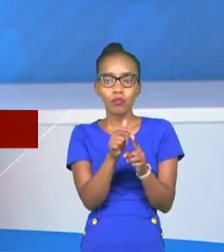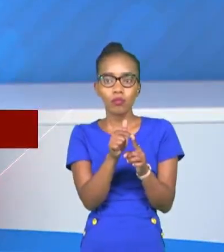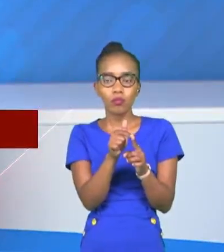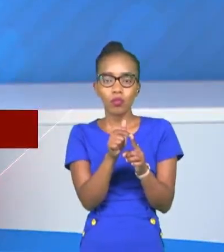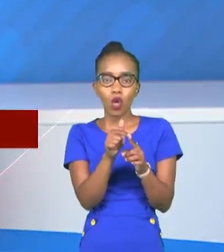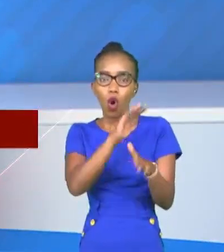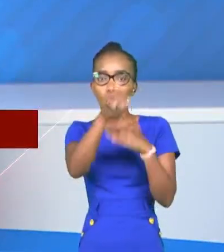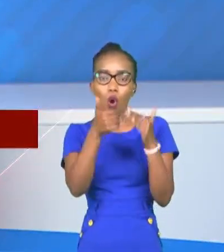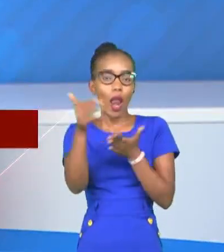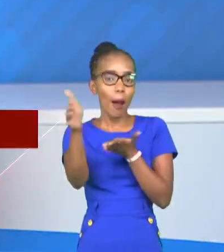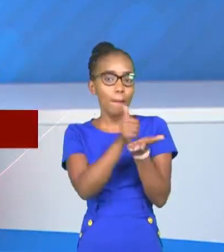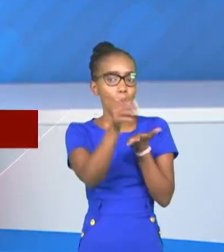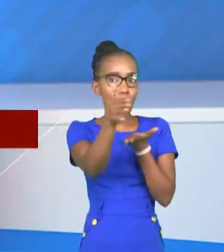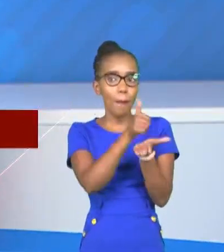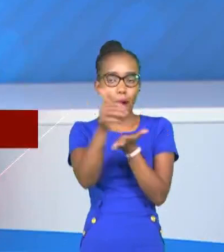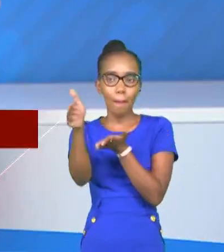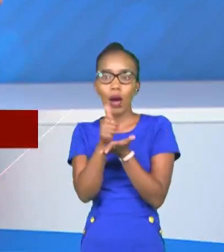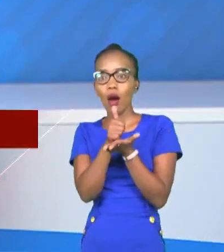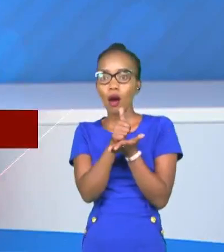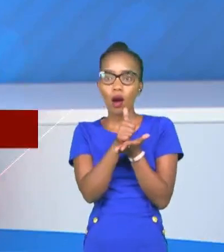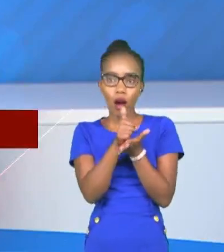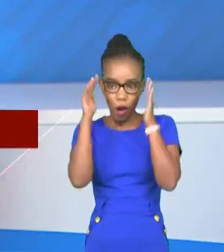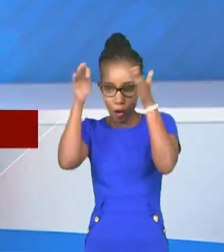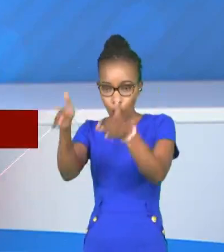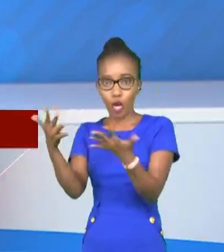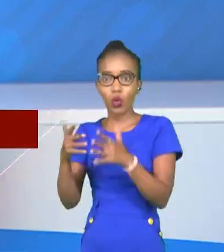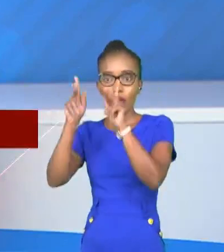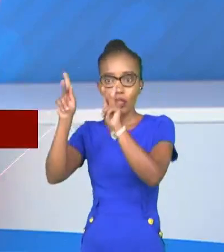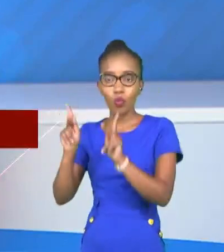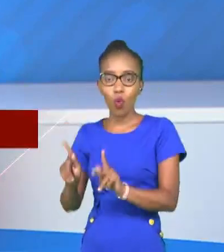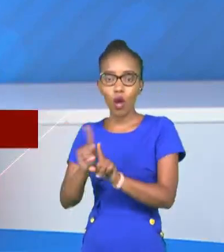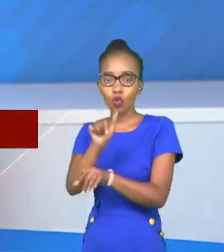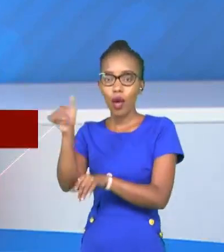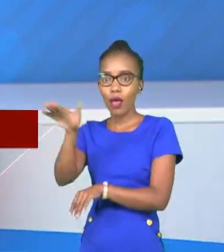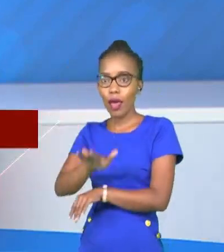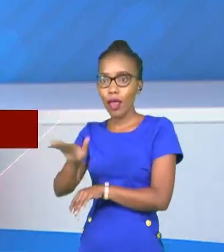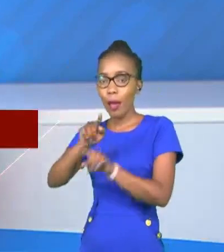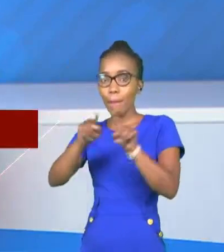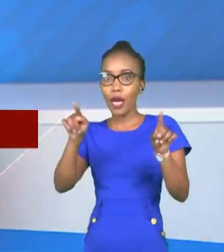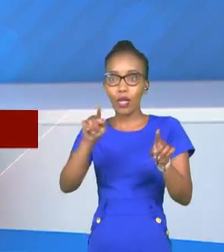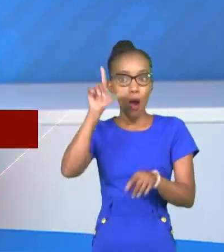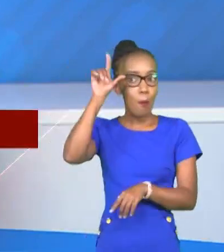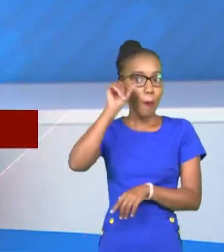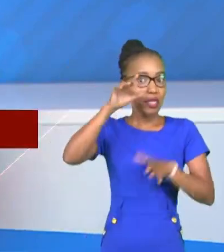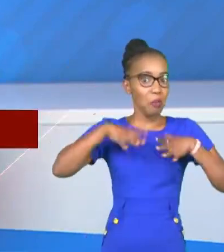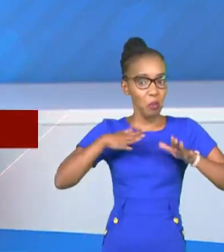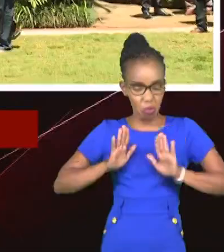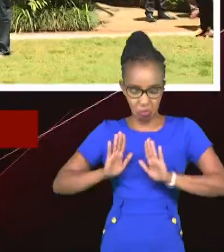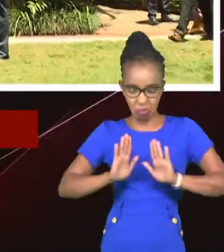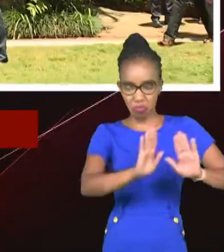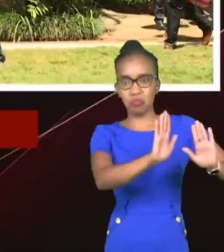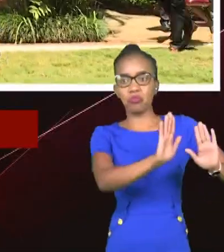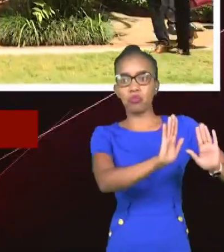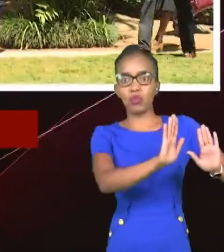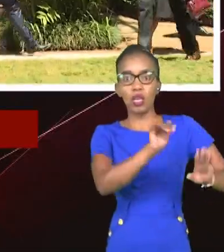the appointments and the nini, they went to Kisumu and other areas. But the cost people, they were left the way they